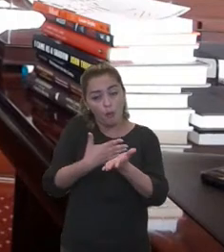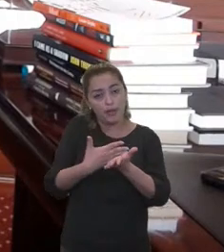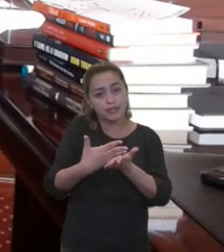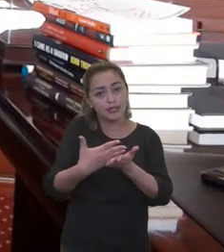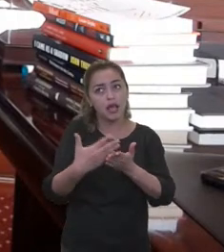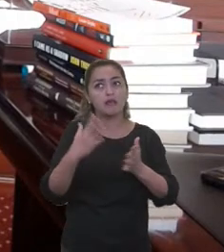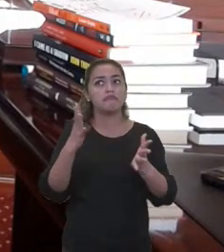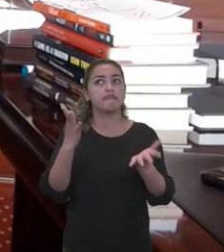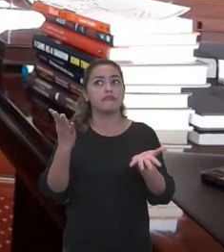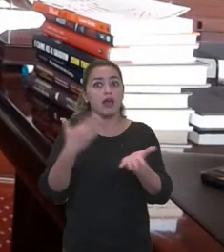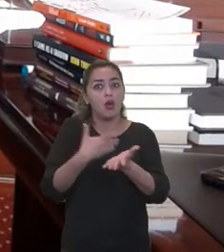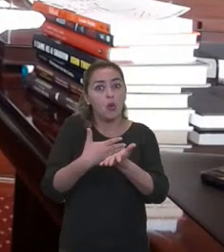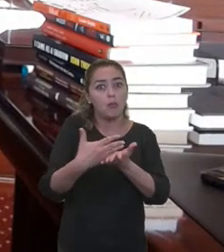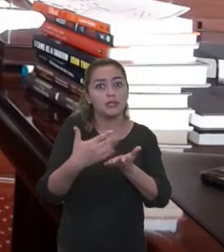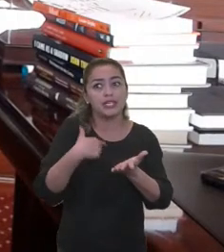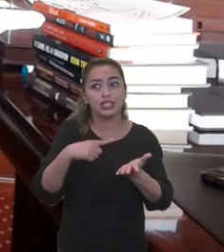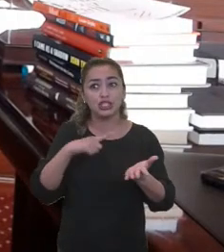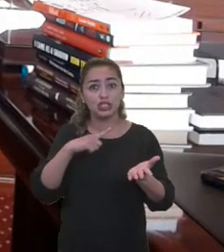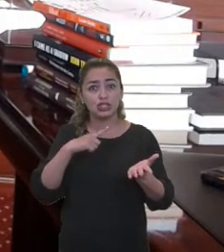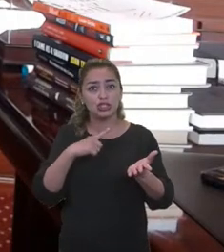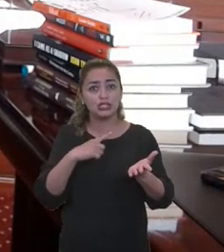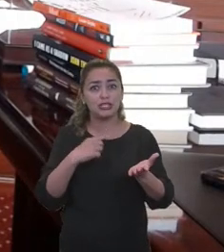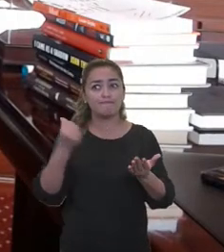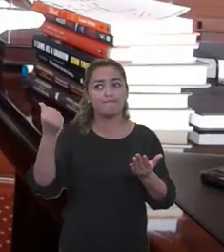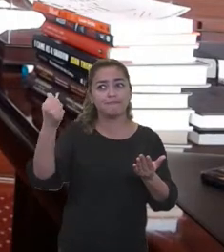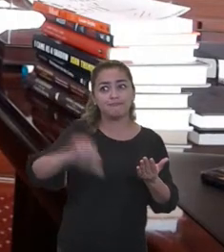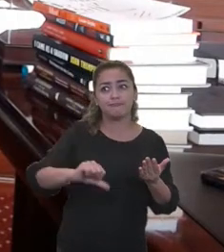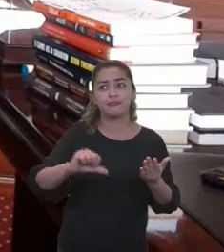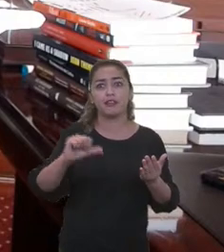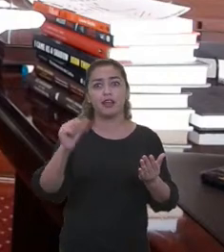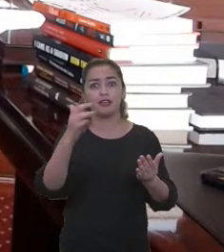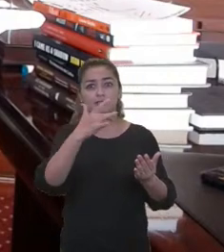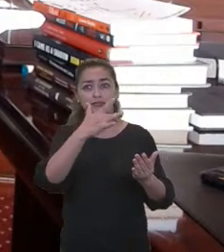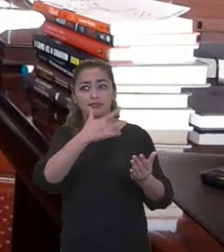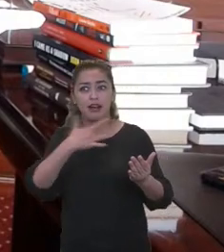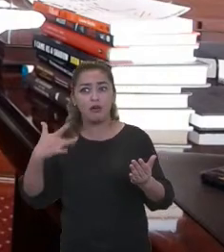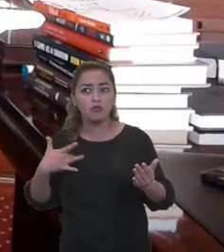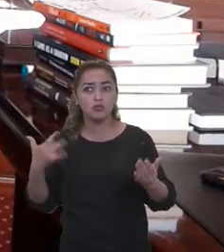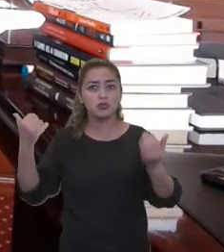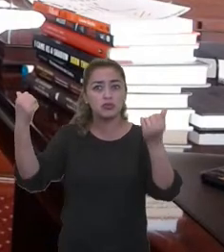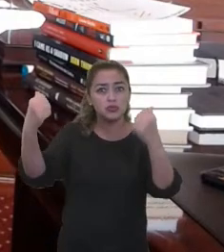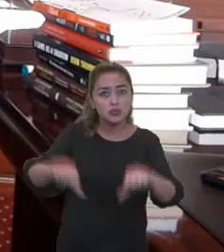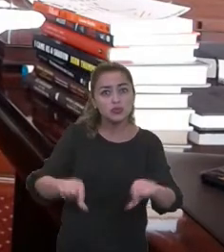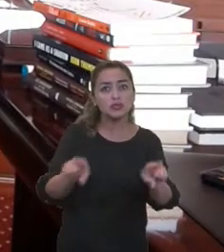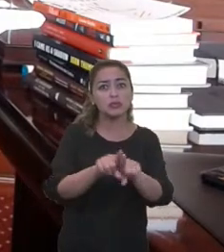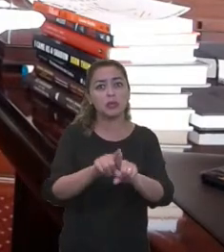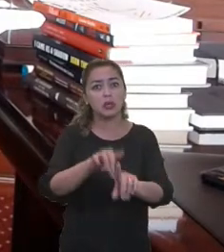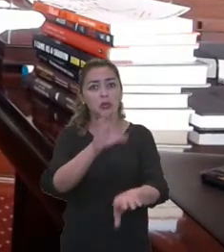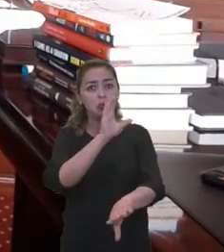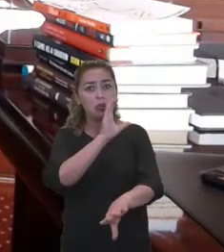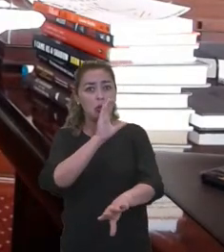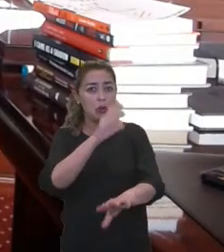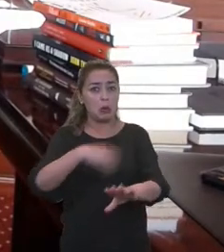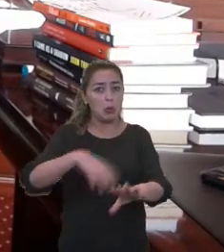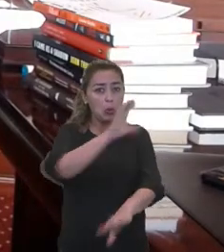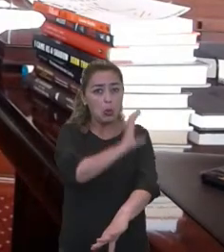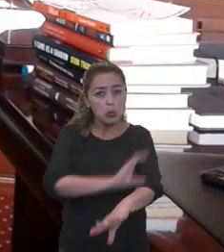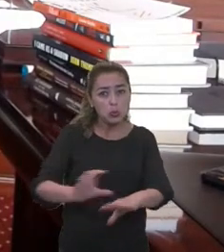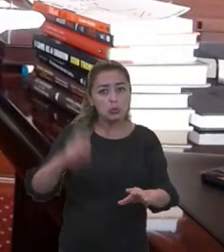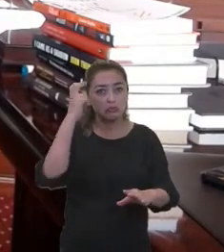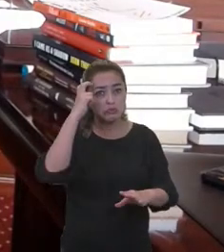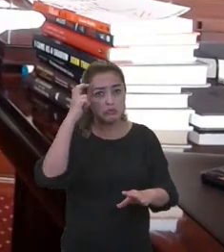had very low organizational health and culture and years worth of accusations of sexual harassment and other issues in the